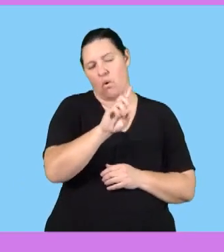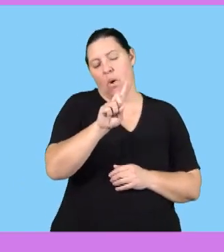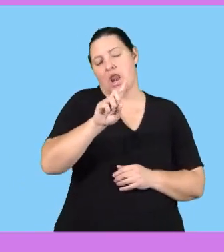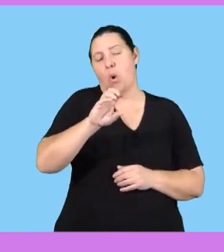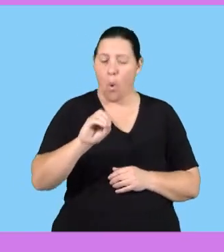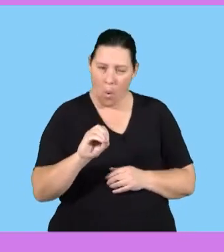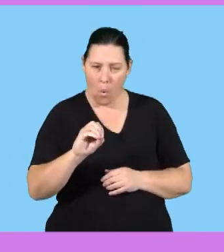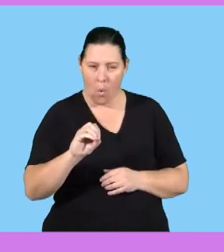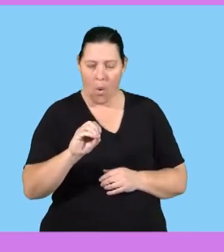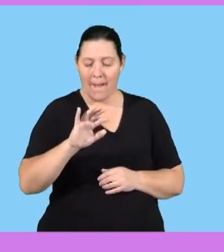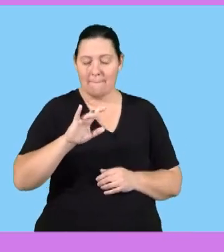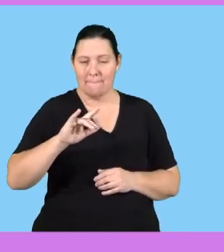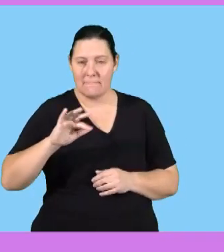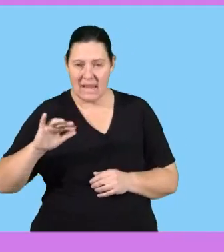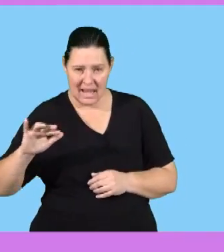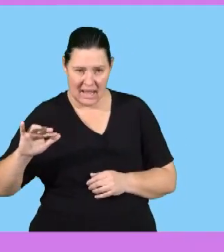410 millions